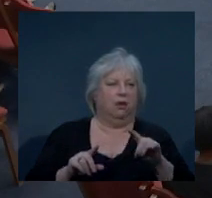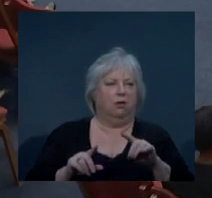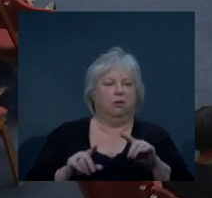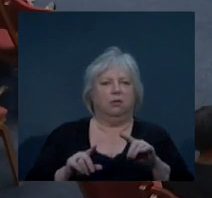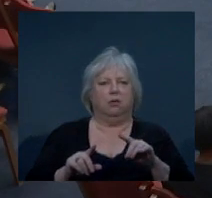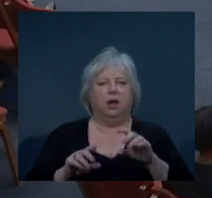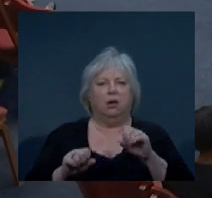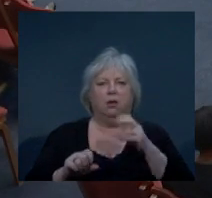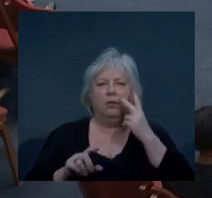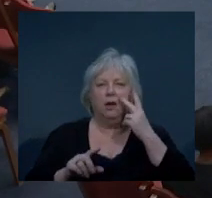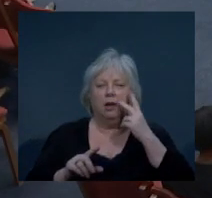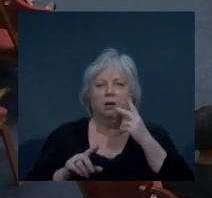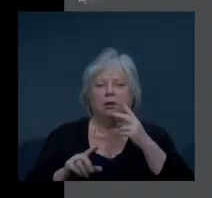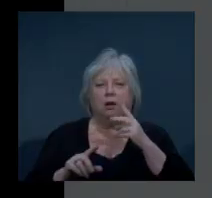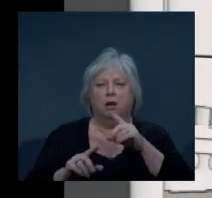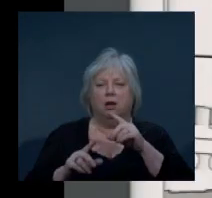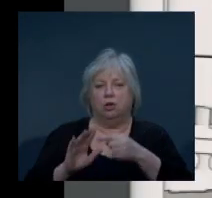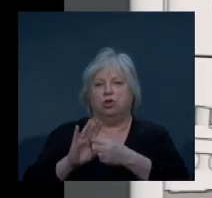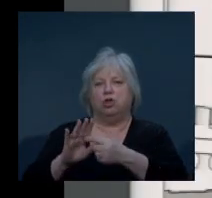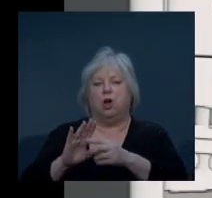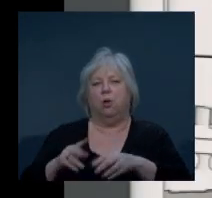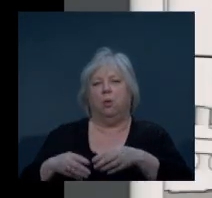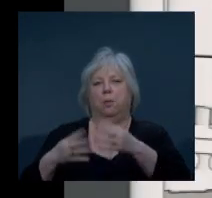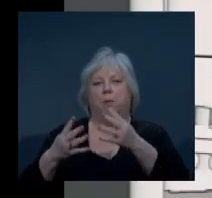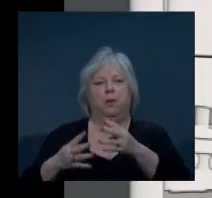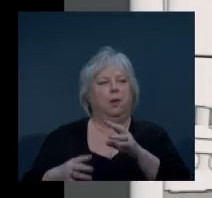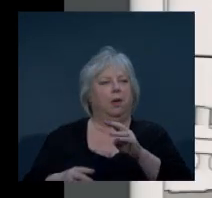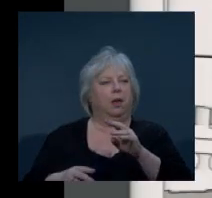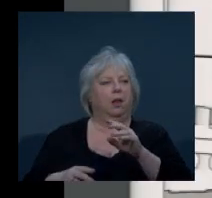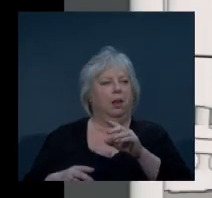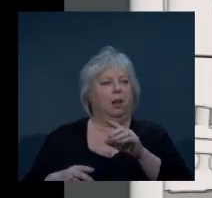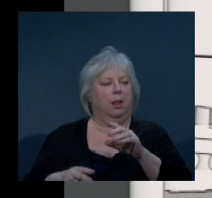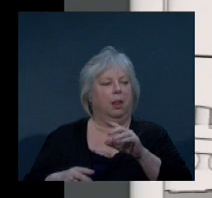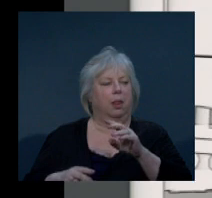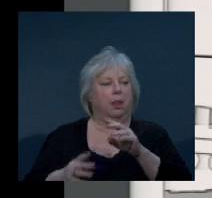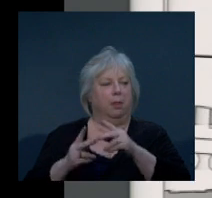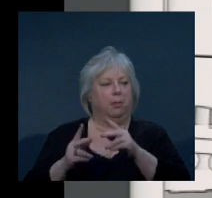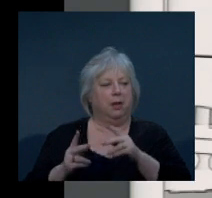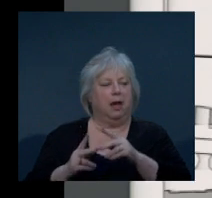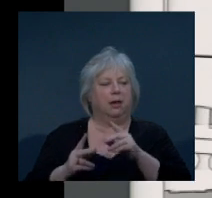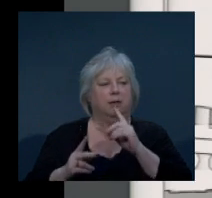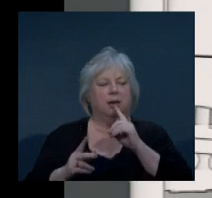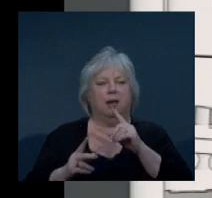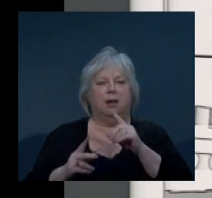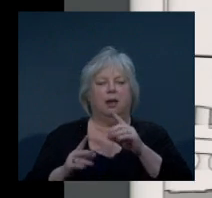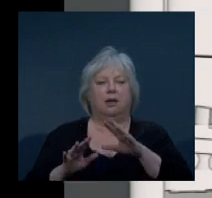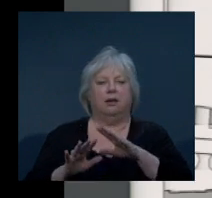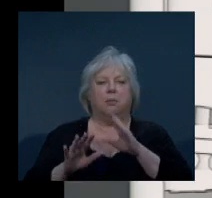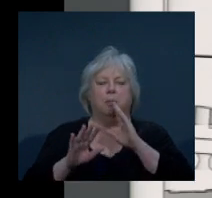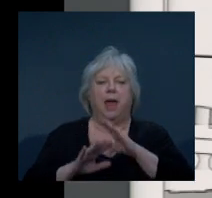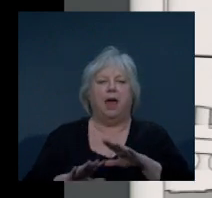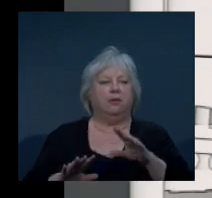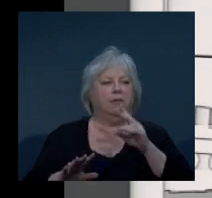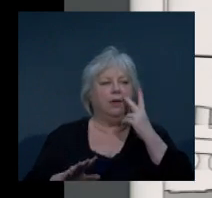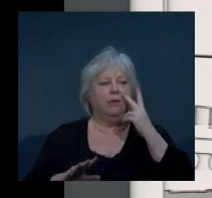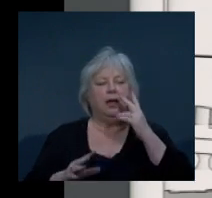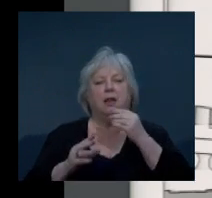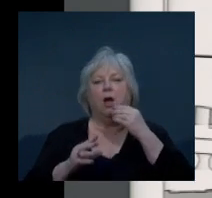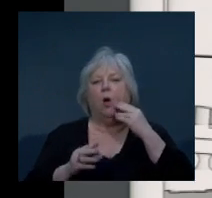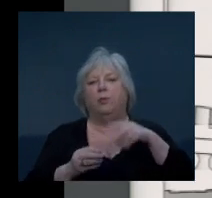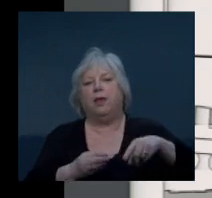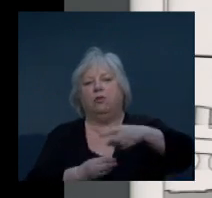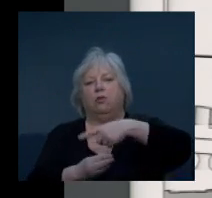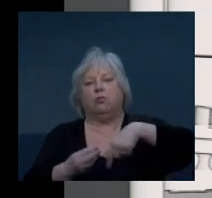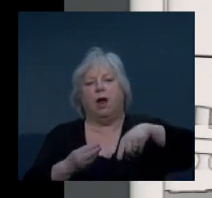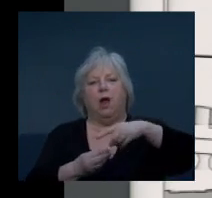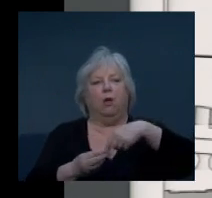you can kind of see the location, and it is. And the reason I keep talking about this passive is you look at the residences that